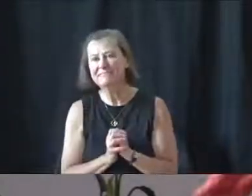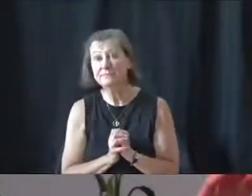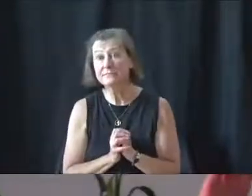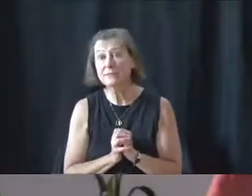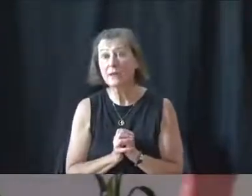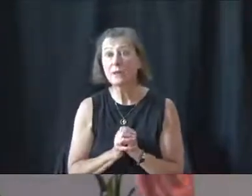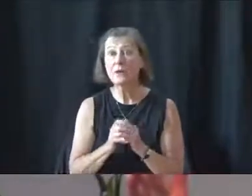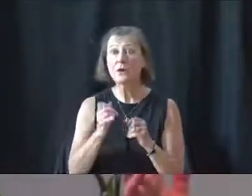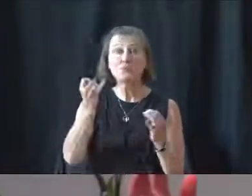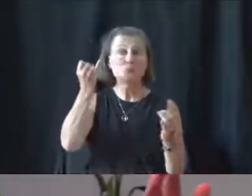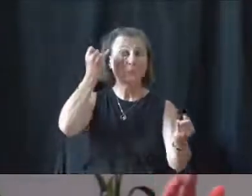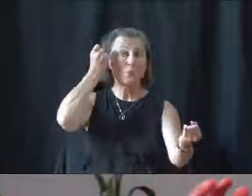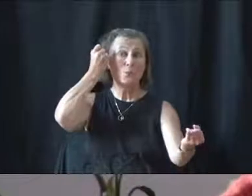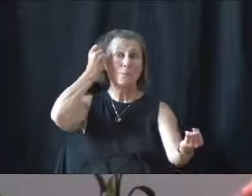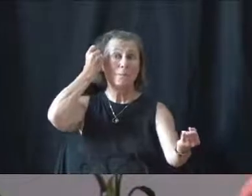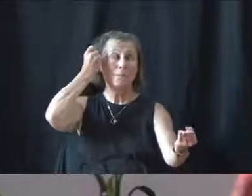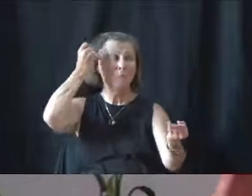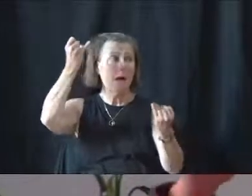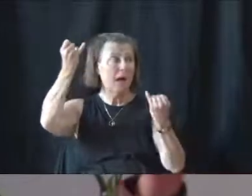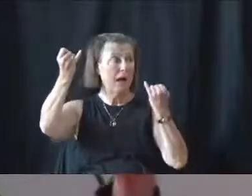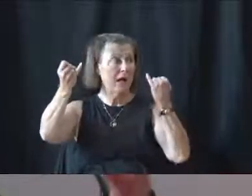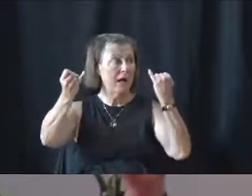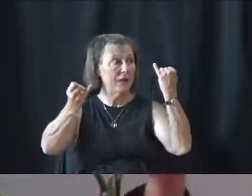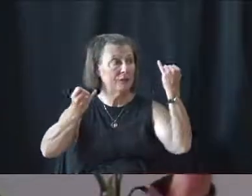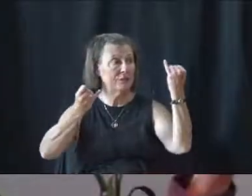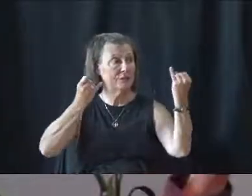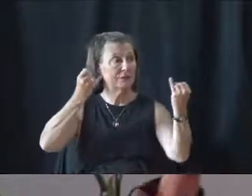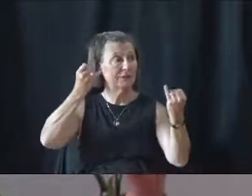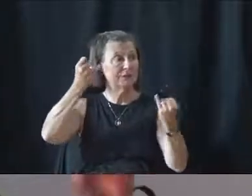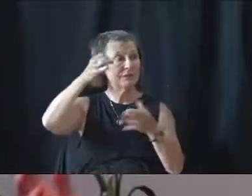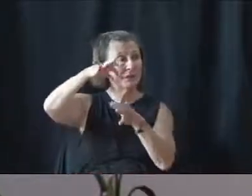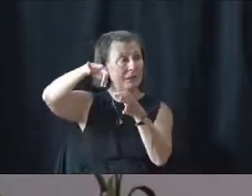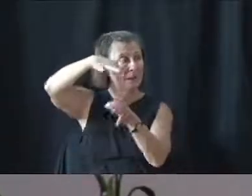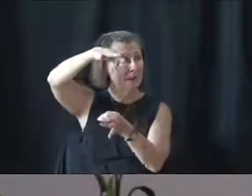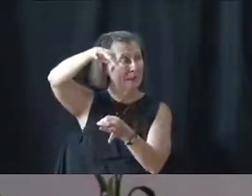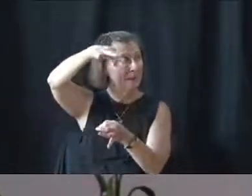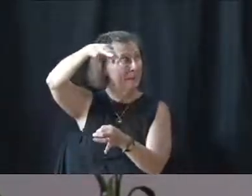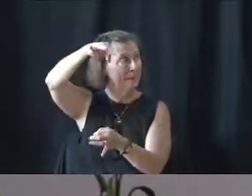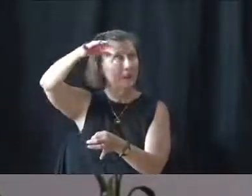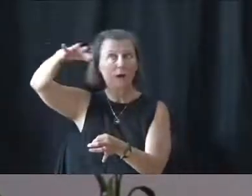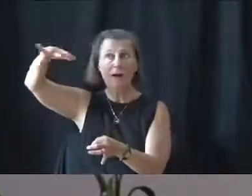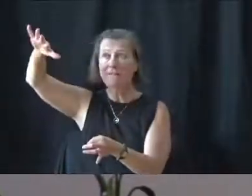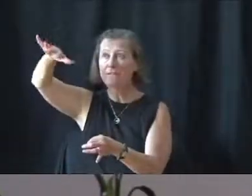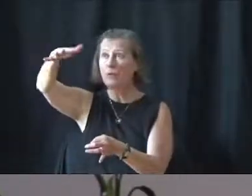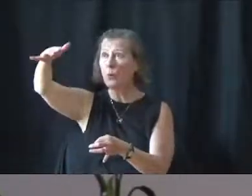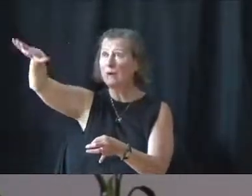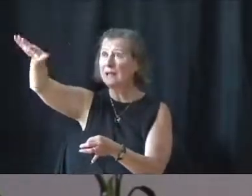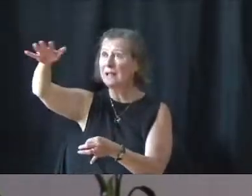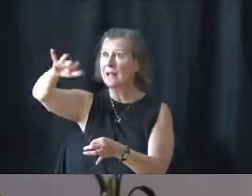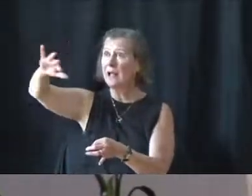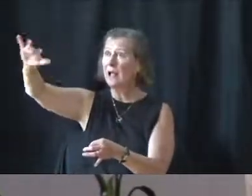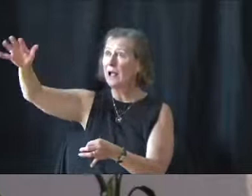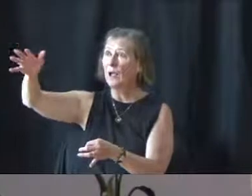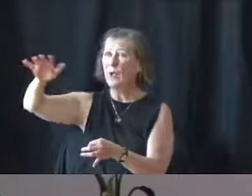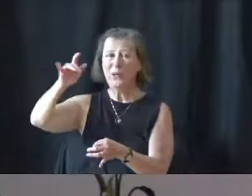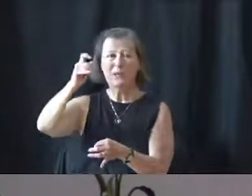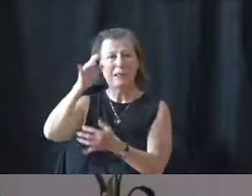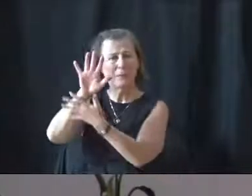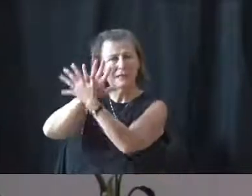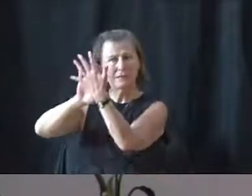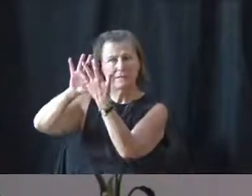So just imagine there's a spirit floating out there, vaguely